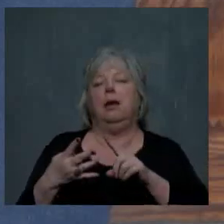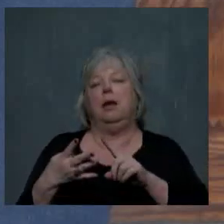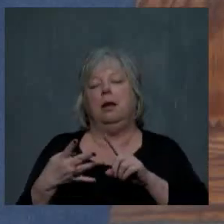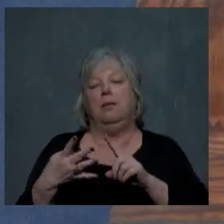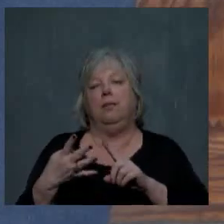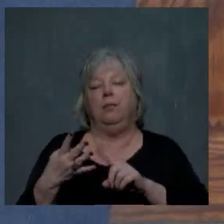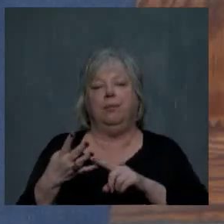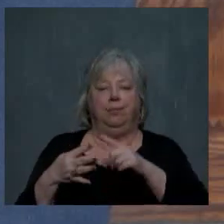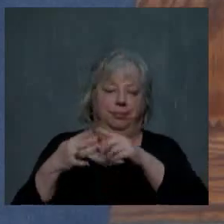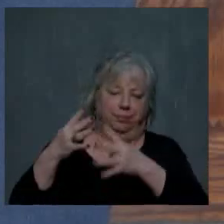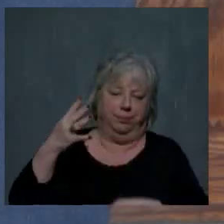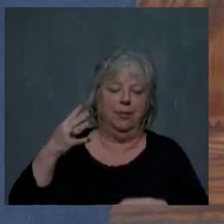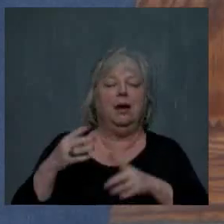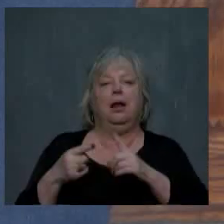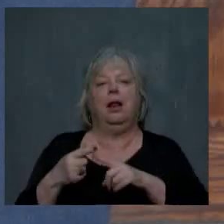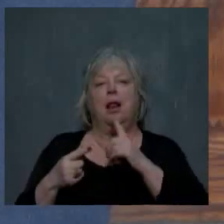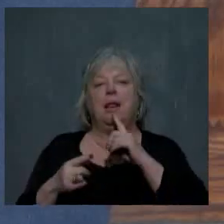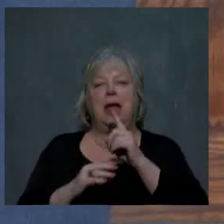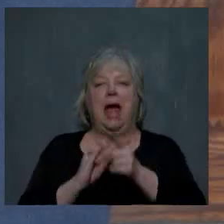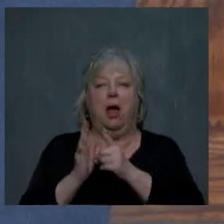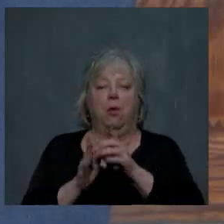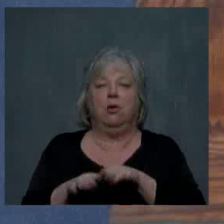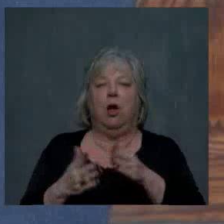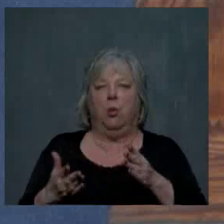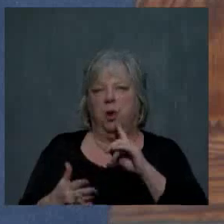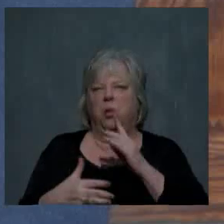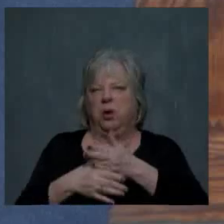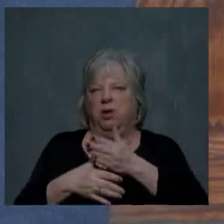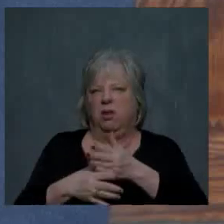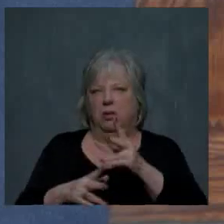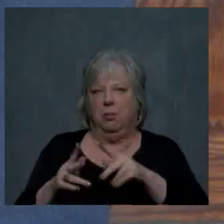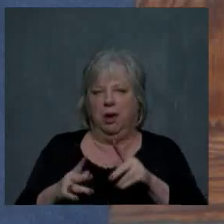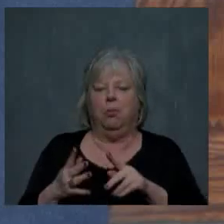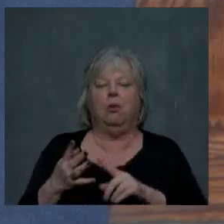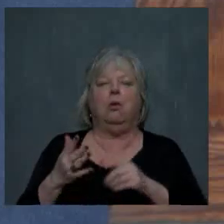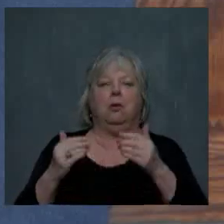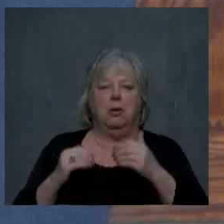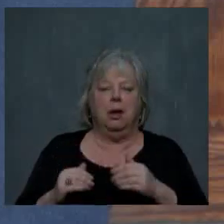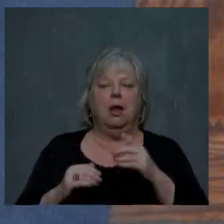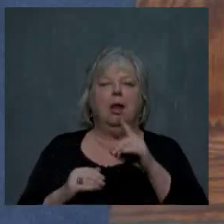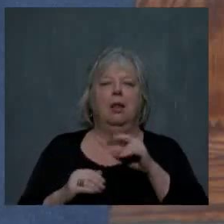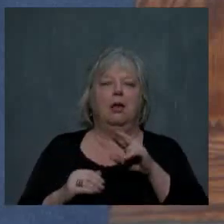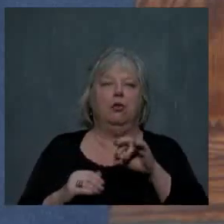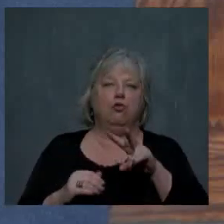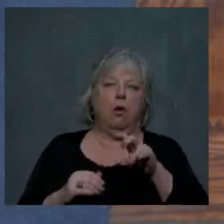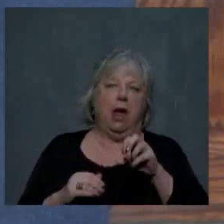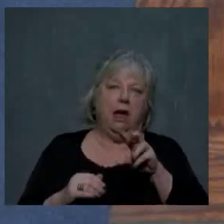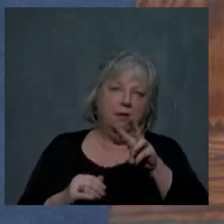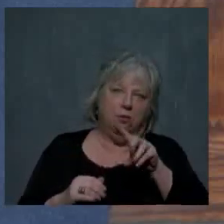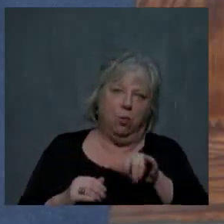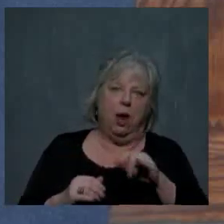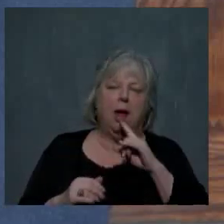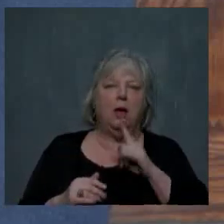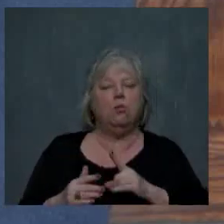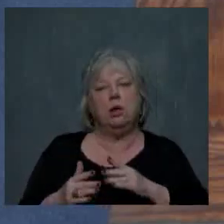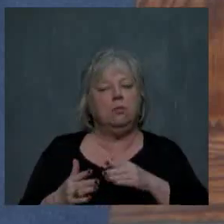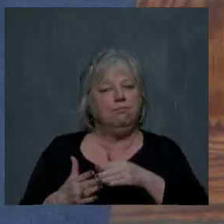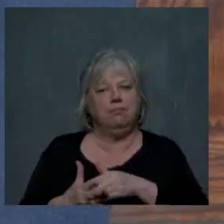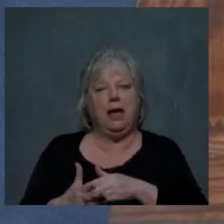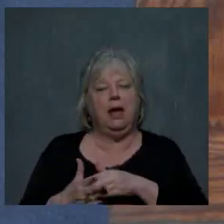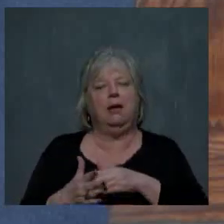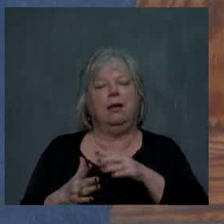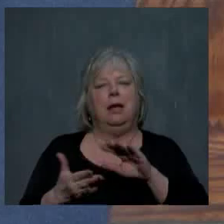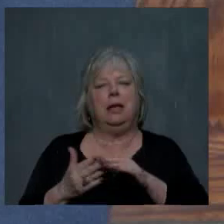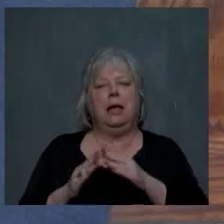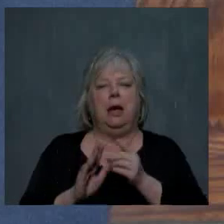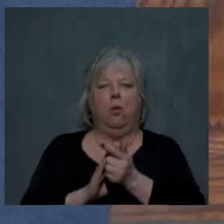disturbing to the neighbors along Carlisle Drive. The driveway spacing would violate city ordinance and, if waived, would present a hazard